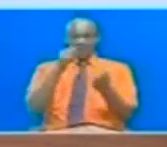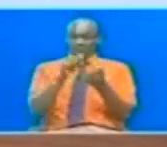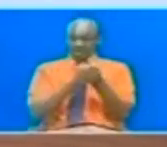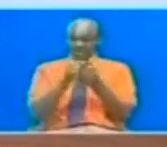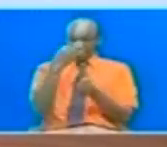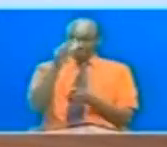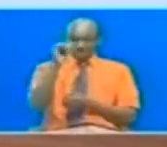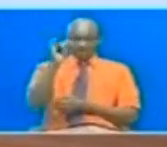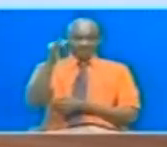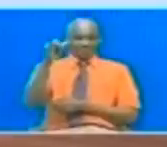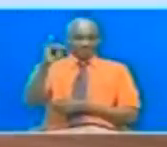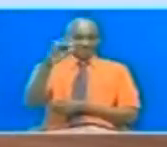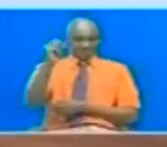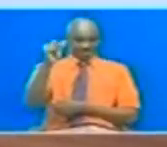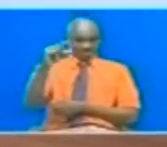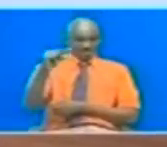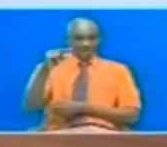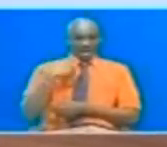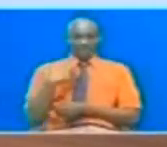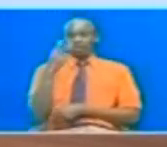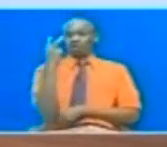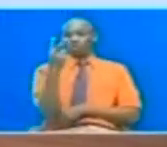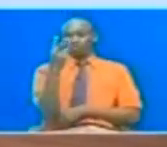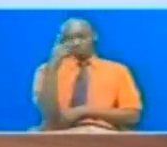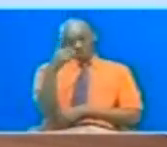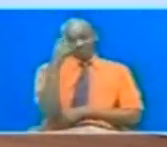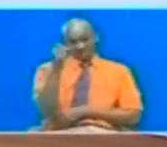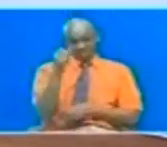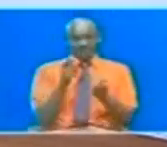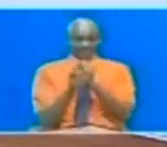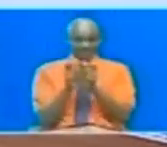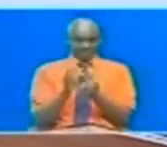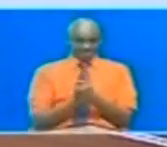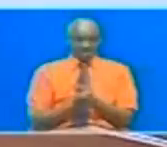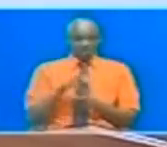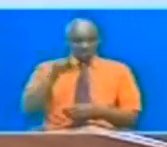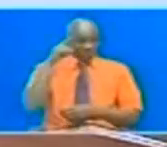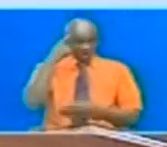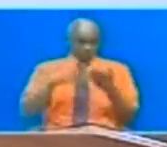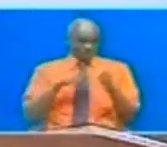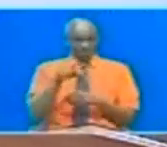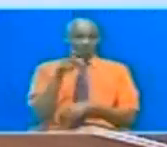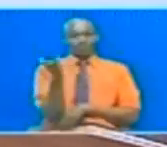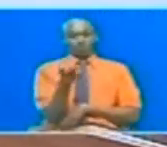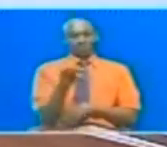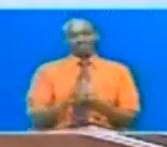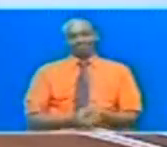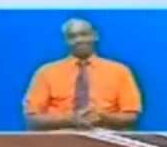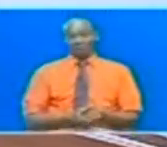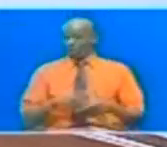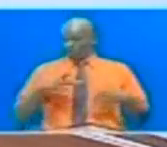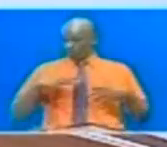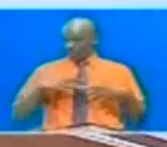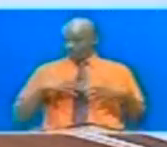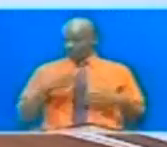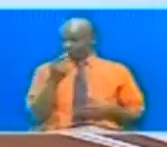can text 22155. A big question is, what's your comment on the standoff between teachers and the government? Well, we take a short commercial